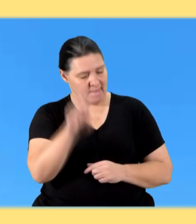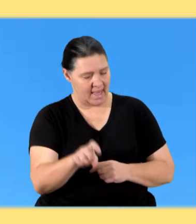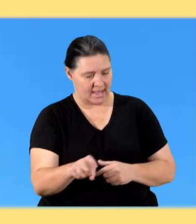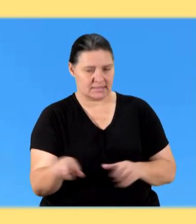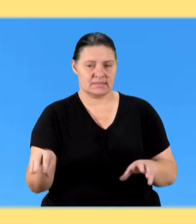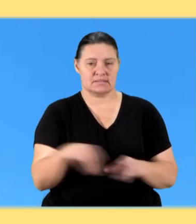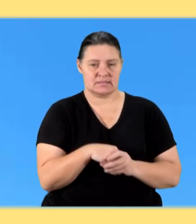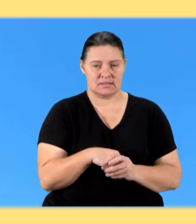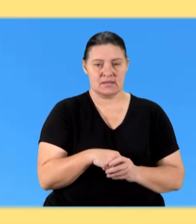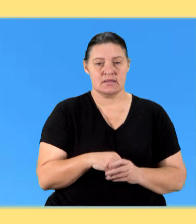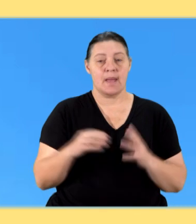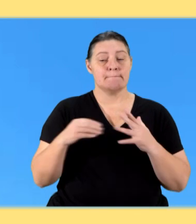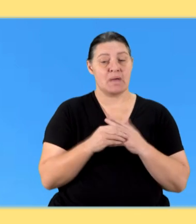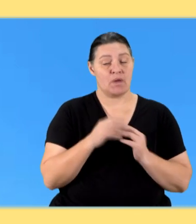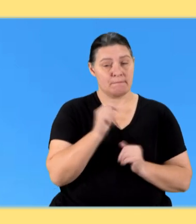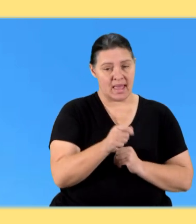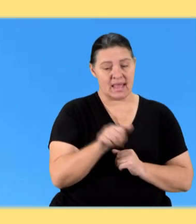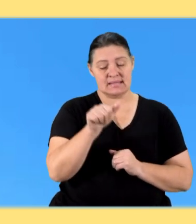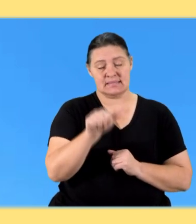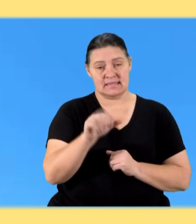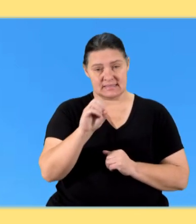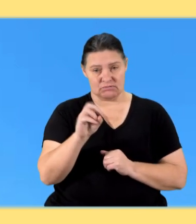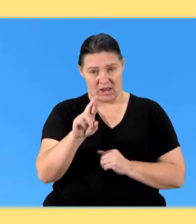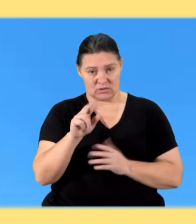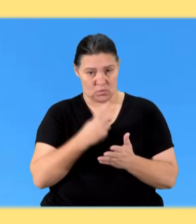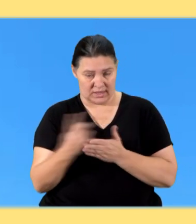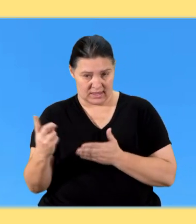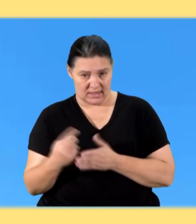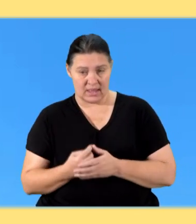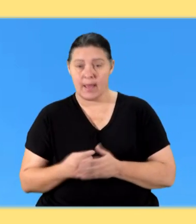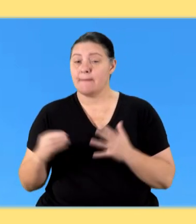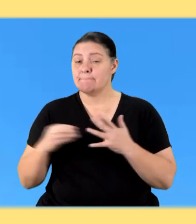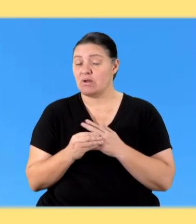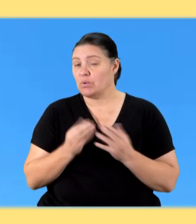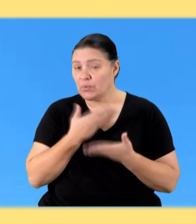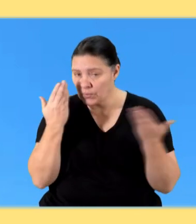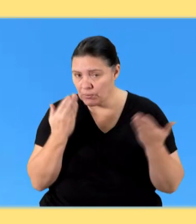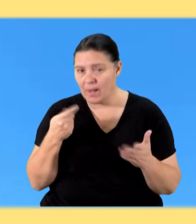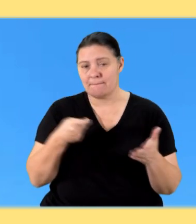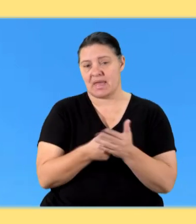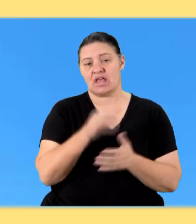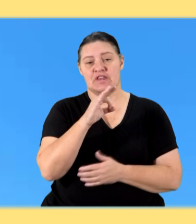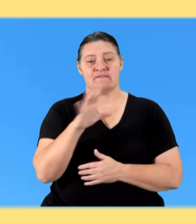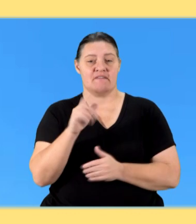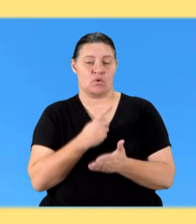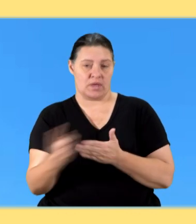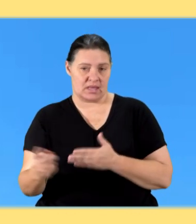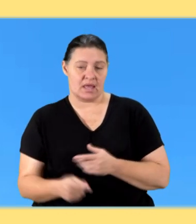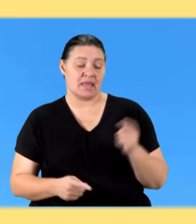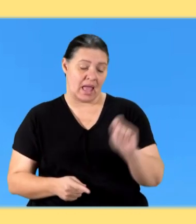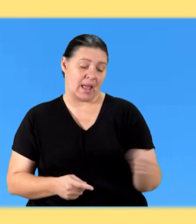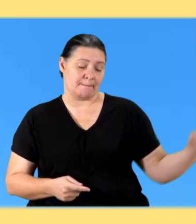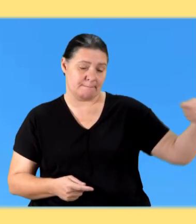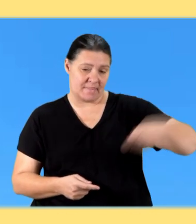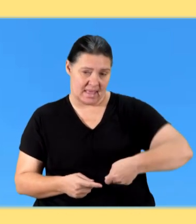Membership is compulsory. Married members pay 60 per week and unmarried members pay 35 per week. The